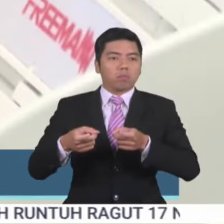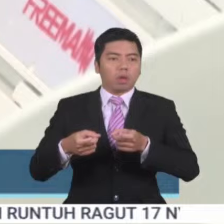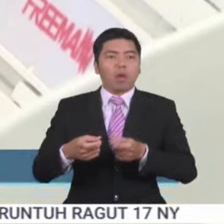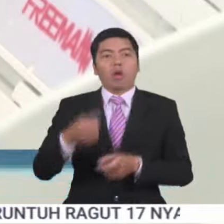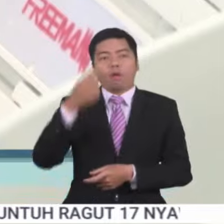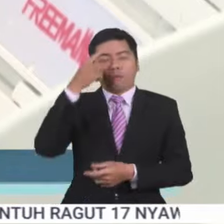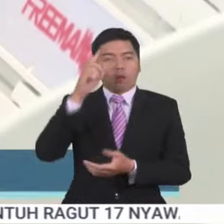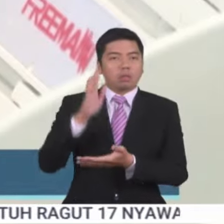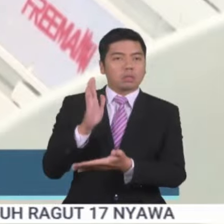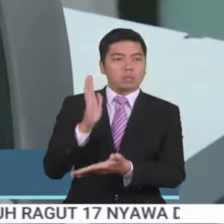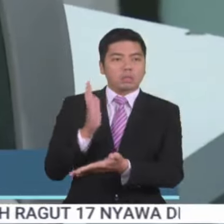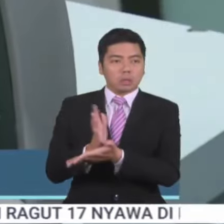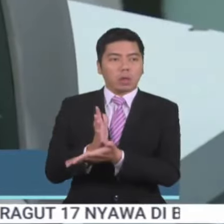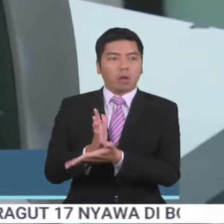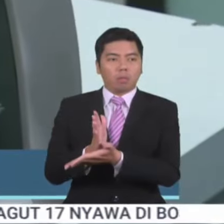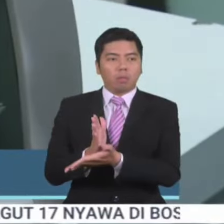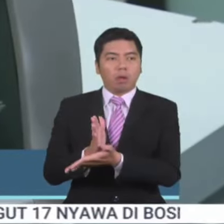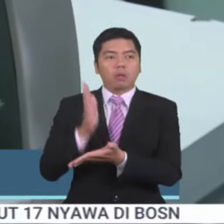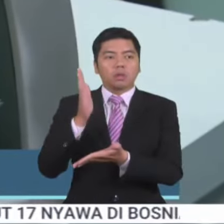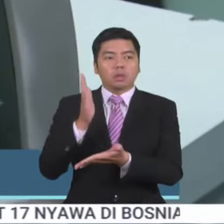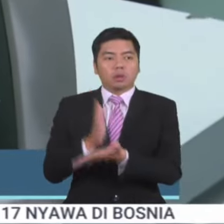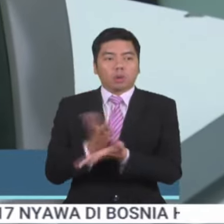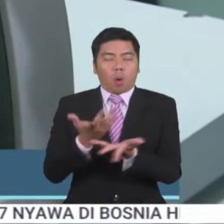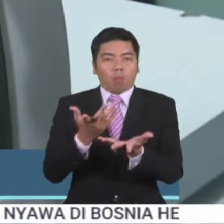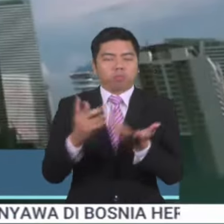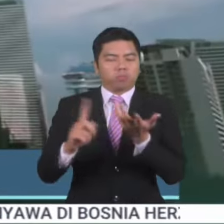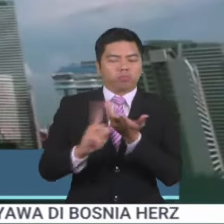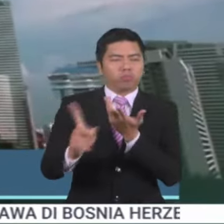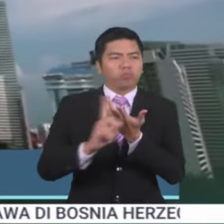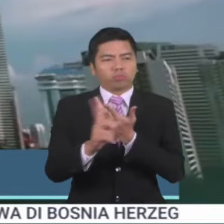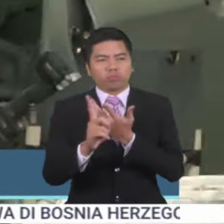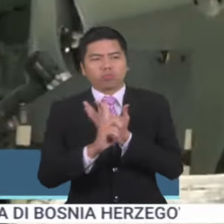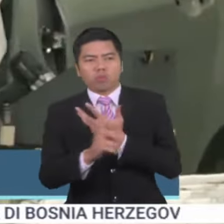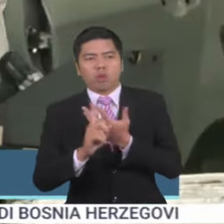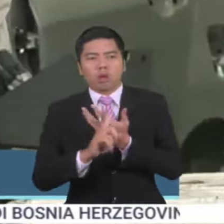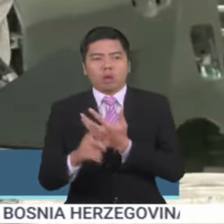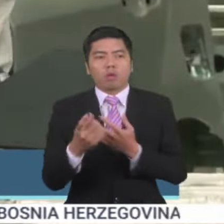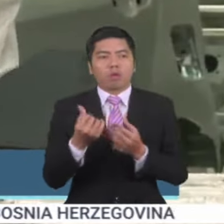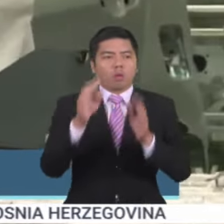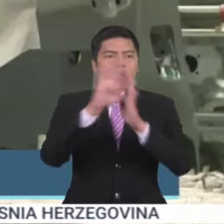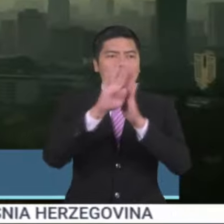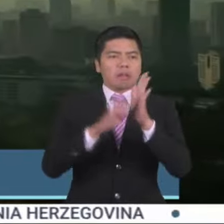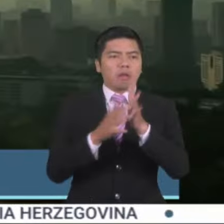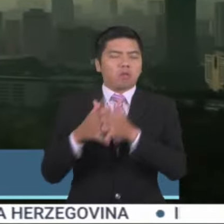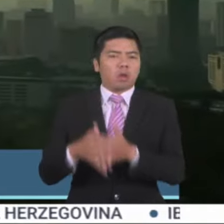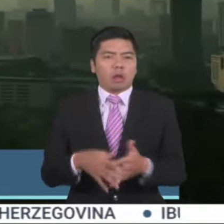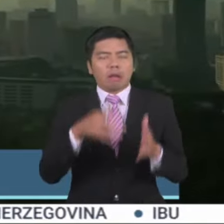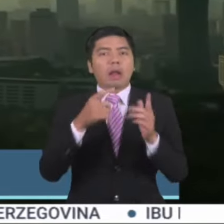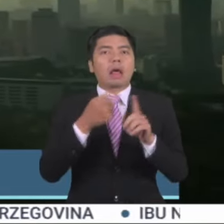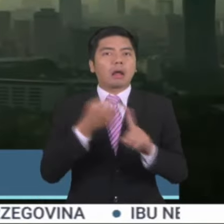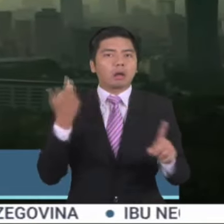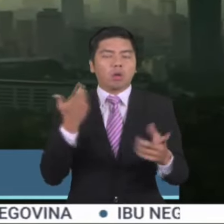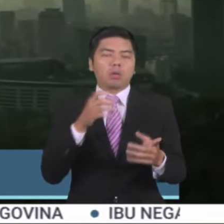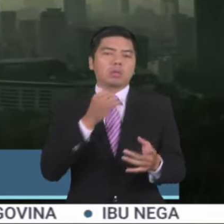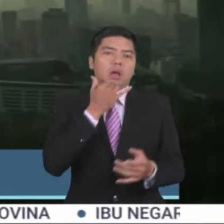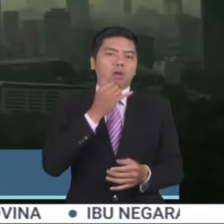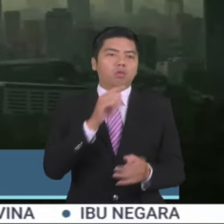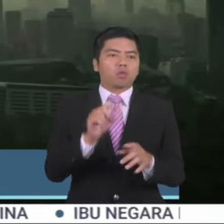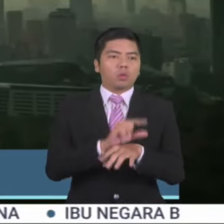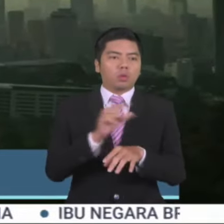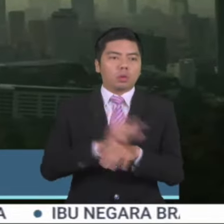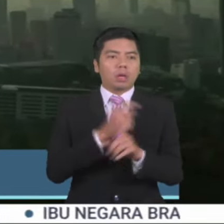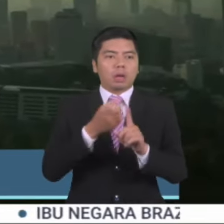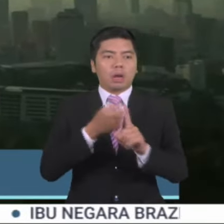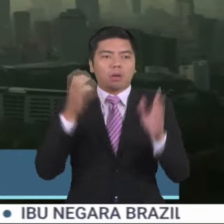the leakages, billions pocketed by crooks, corrupt leaders. And if we have stopped that, is